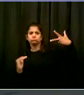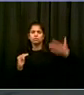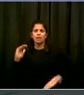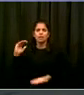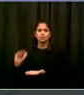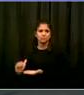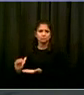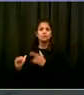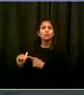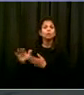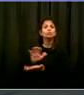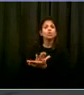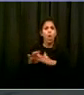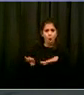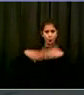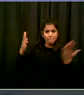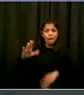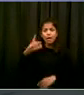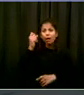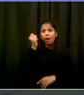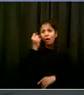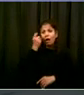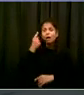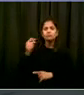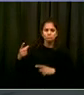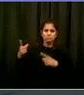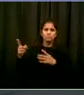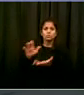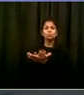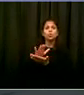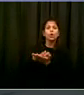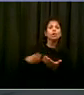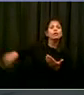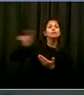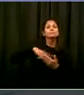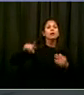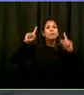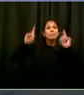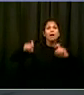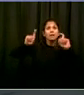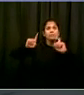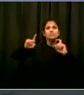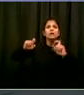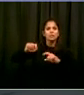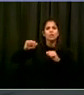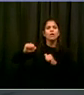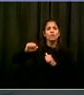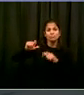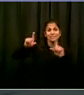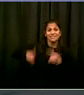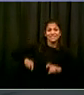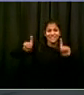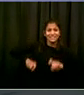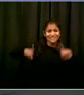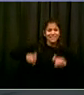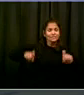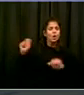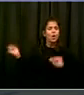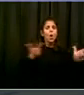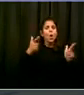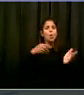more cases, but we believe with the right approach, we can stop the yellow zones from turning into orange or red